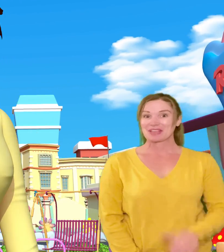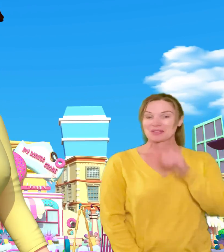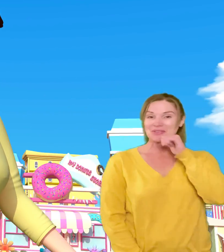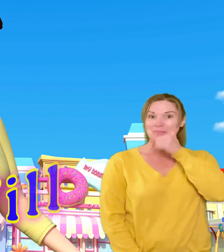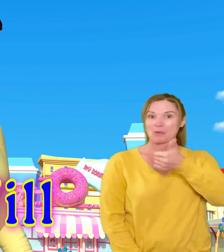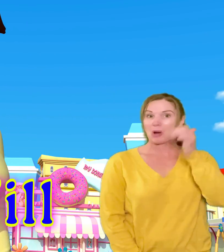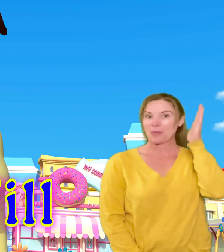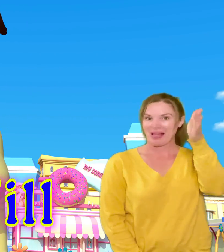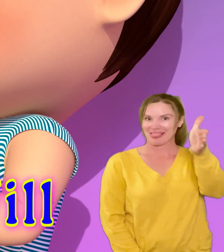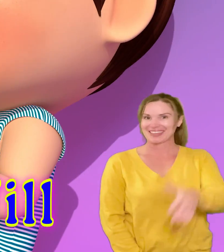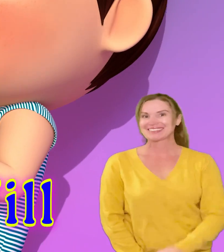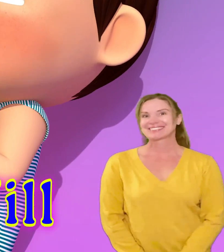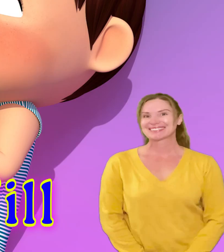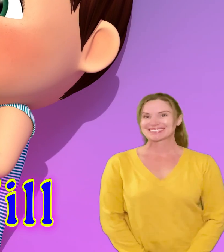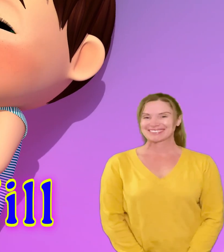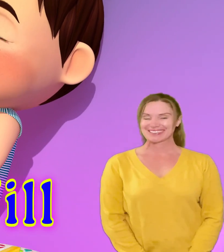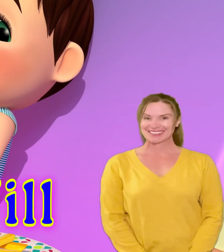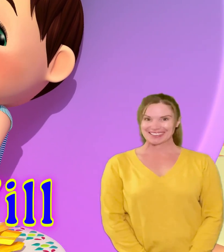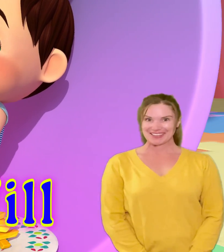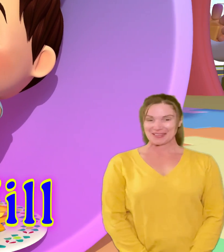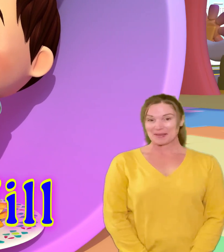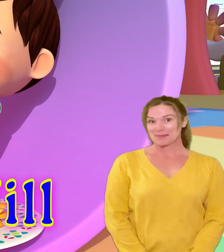cat tomorrow